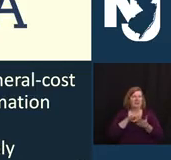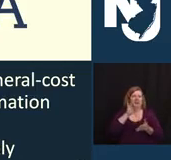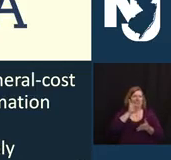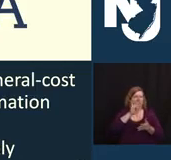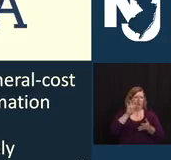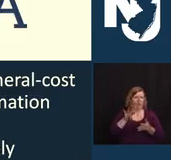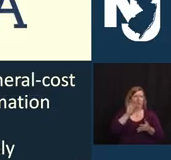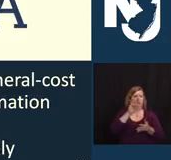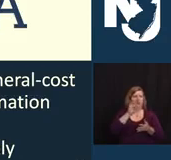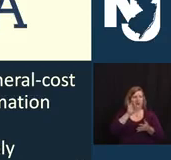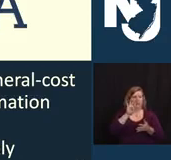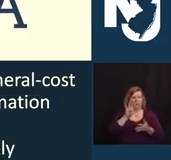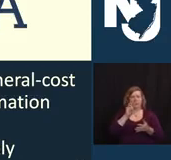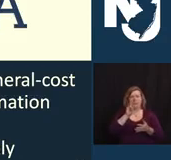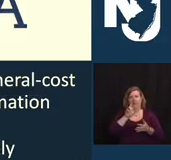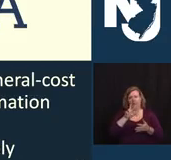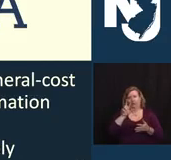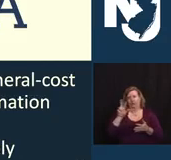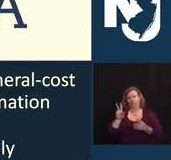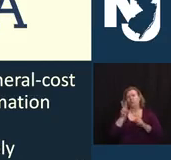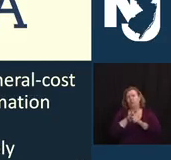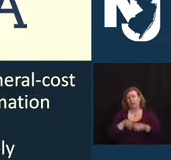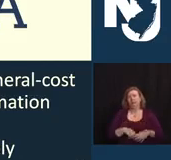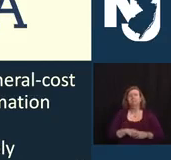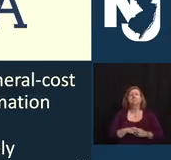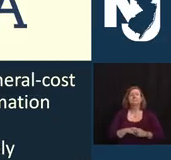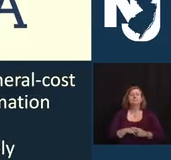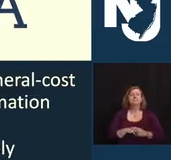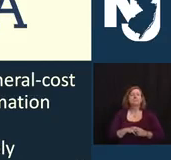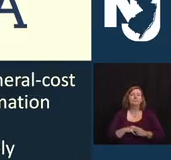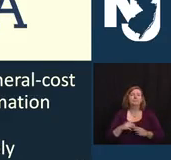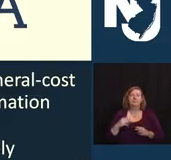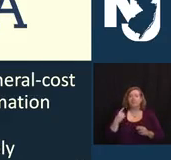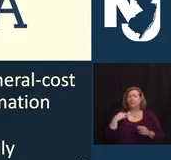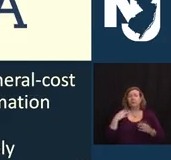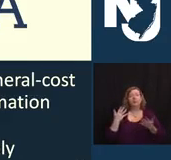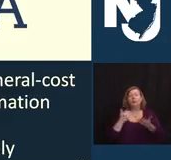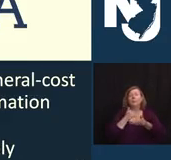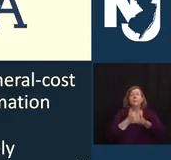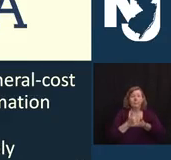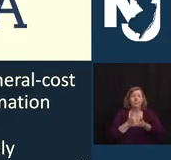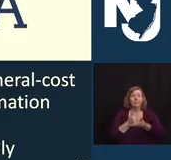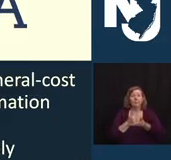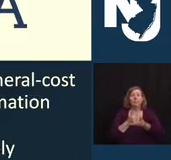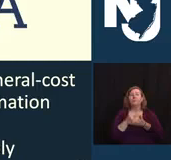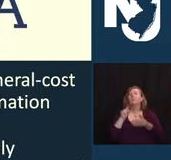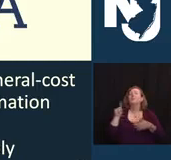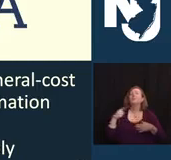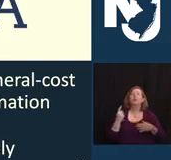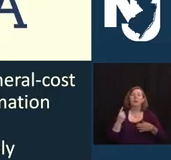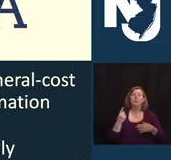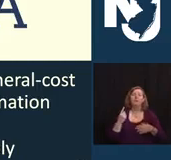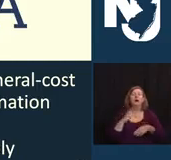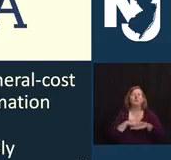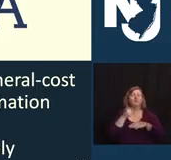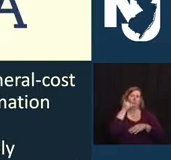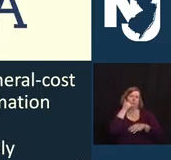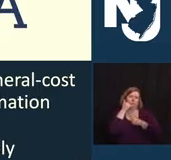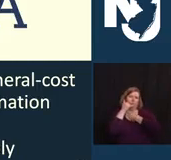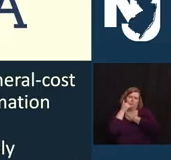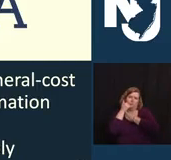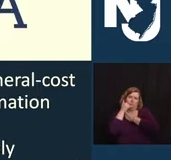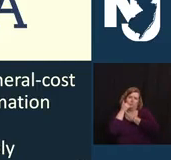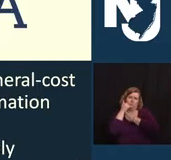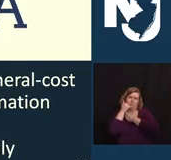1-844-684-6333 to apply. It must be noted that applications for assistance are only being taken by telephone. Again, the website is to